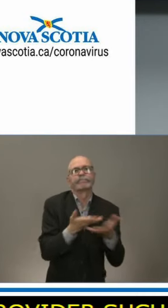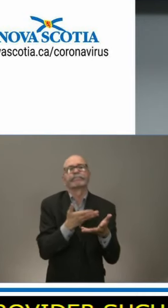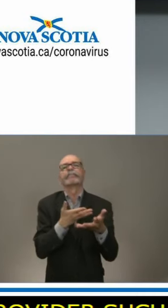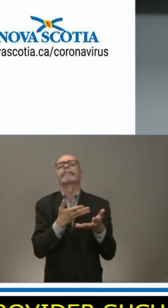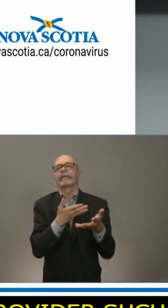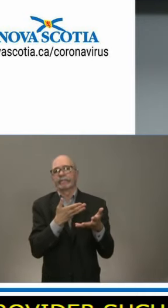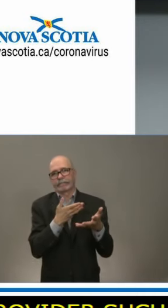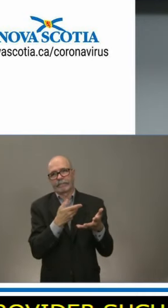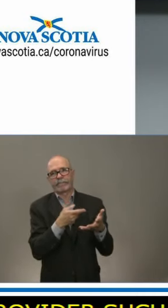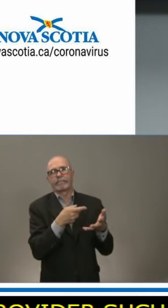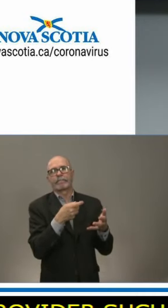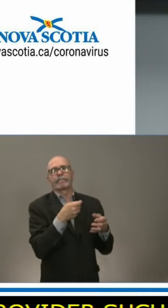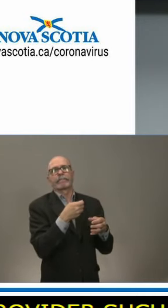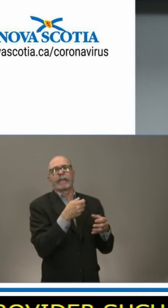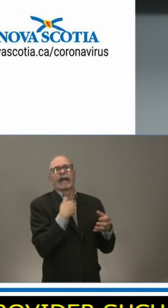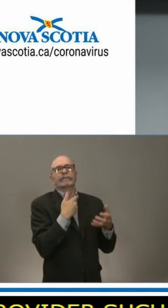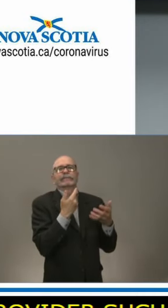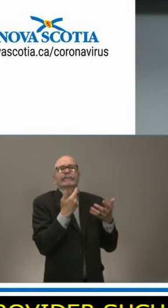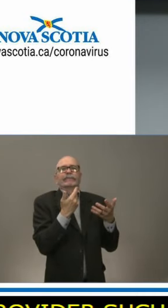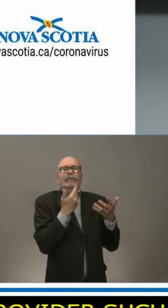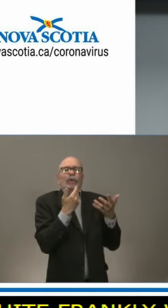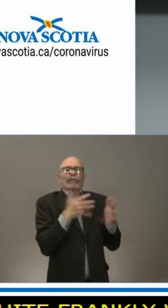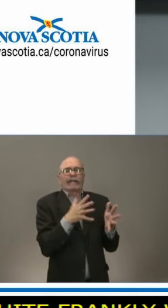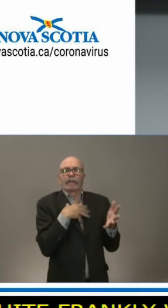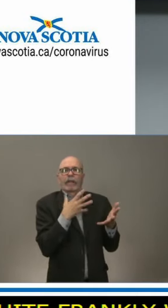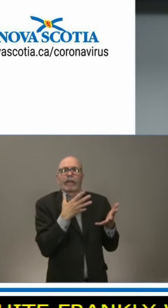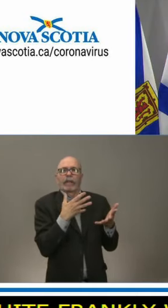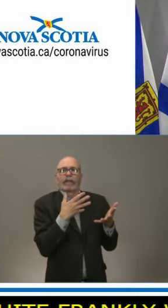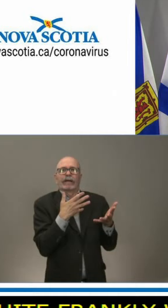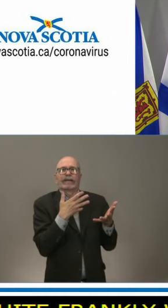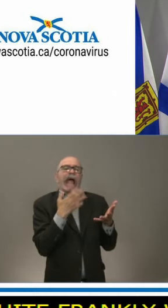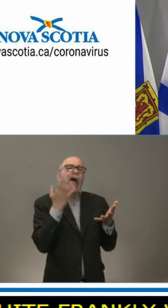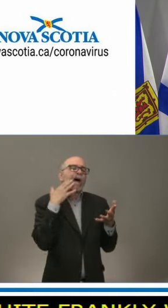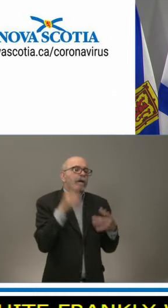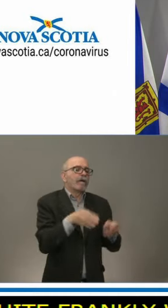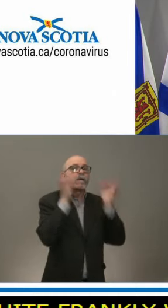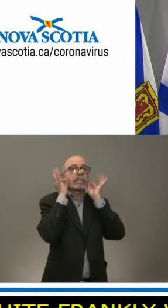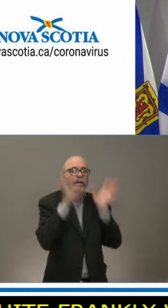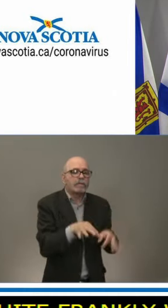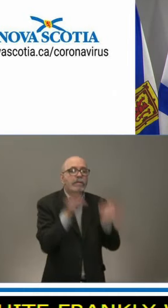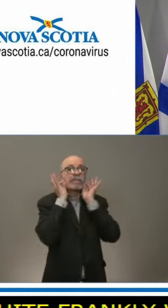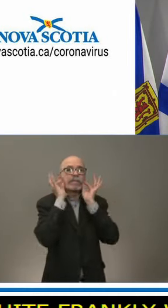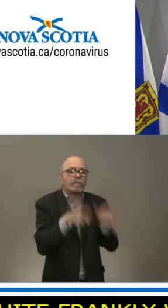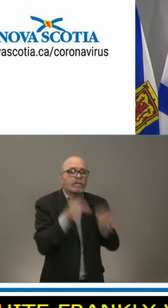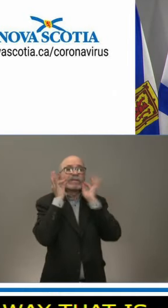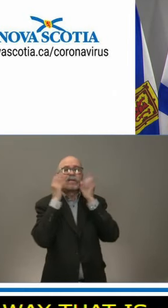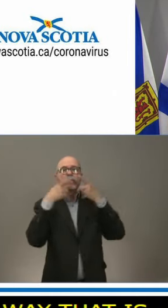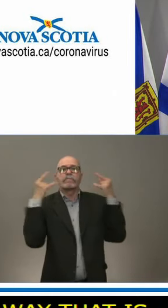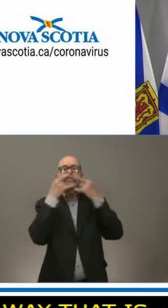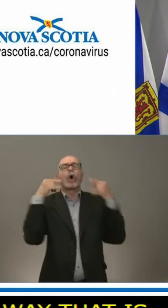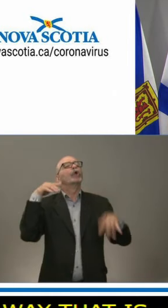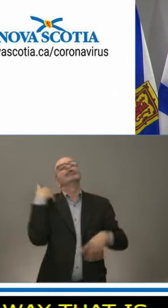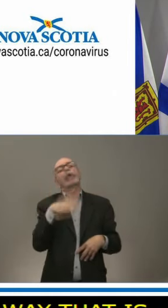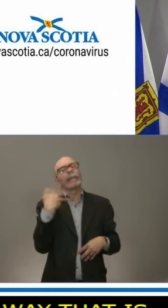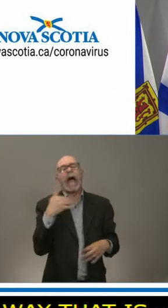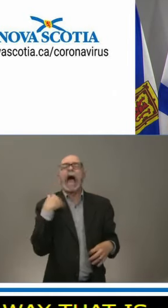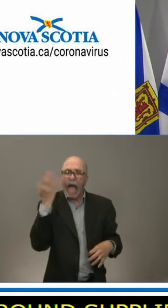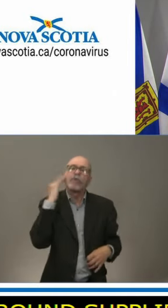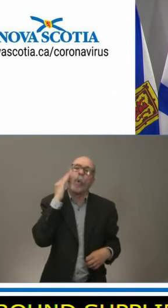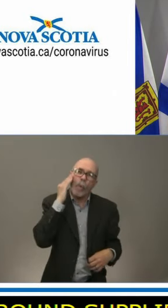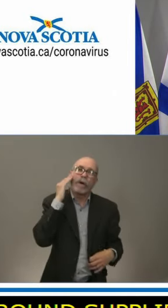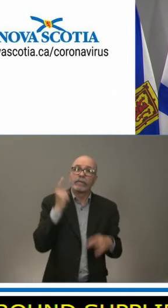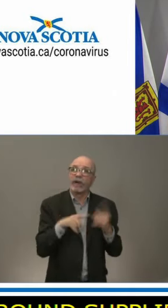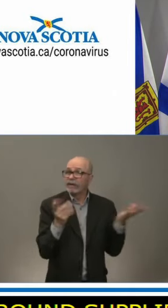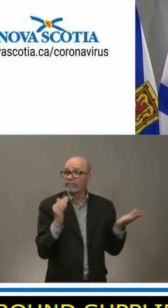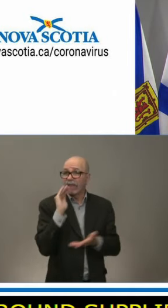challenges around supplies of personal protective equipment. Natasha, do you have a follow-up? I do. This can